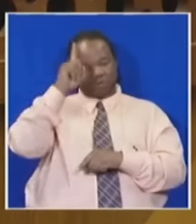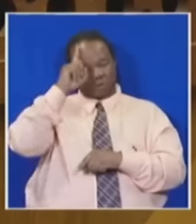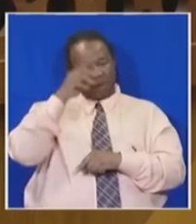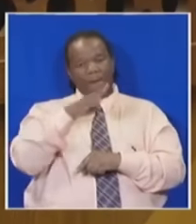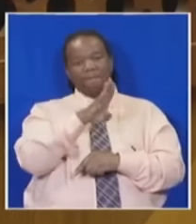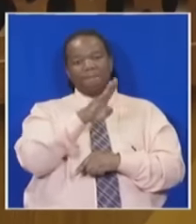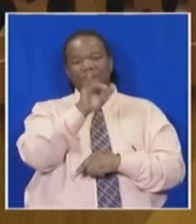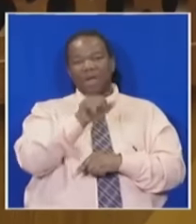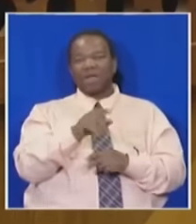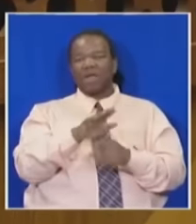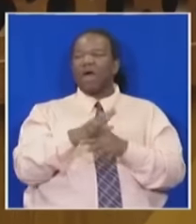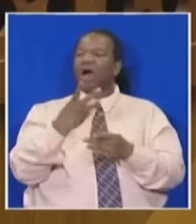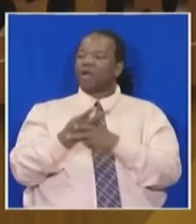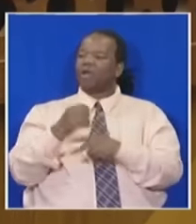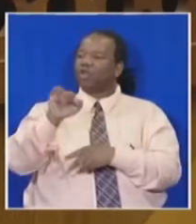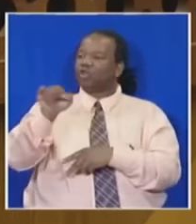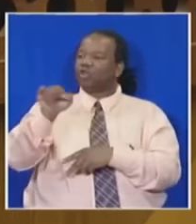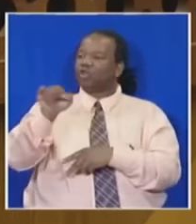Johannesburg, and like we pushed you out of Tshwane.